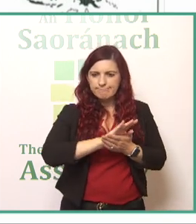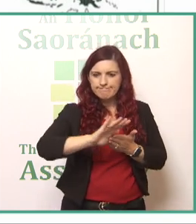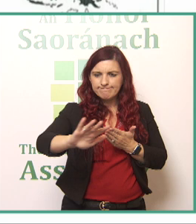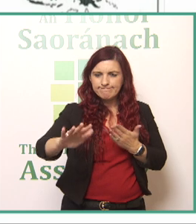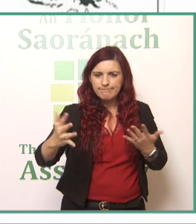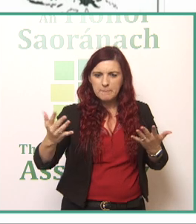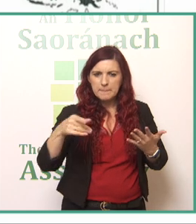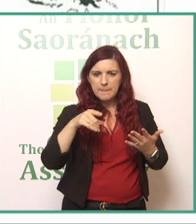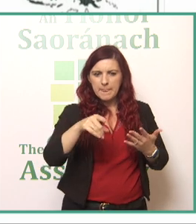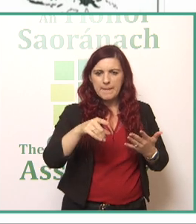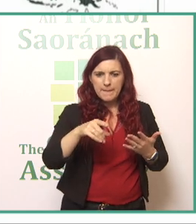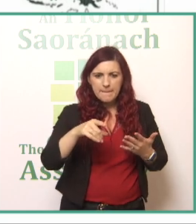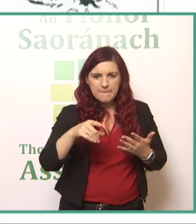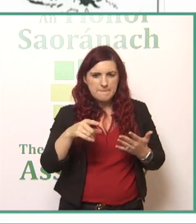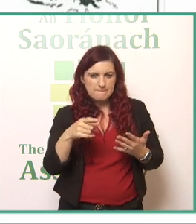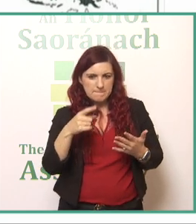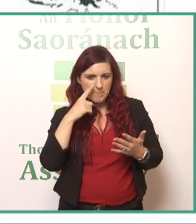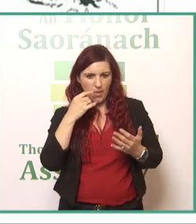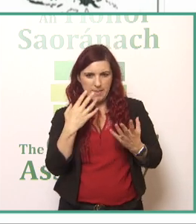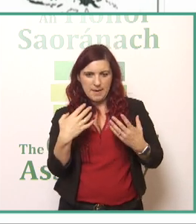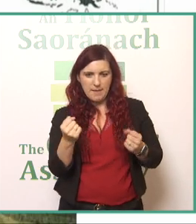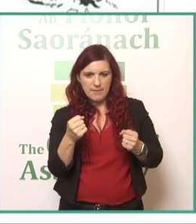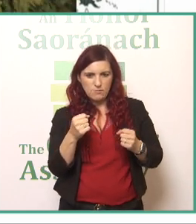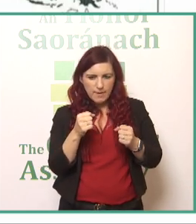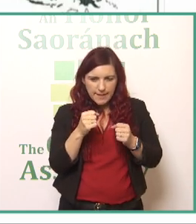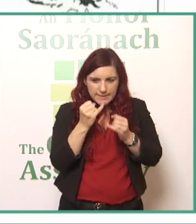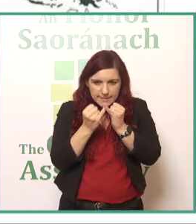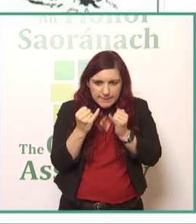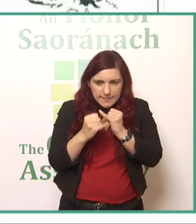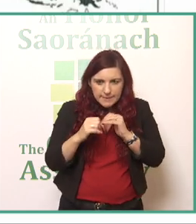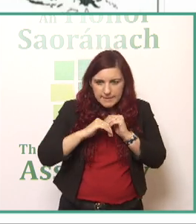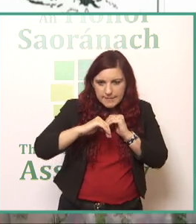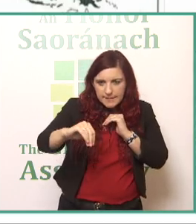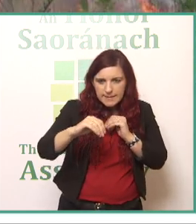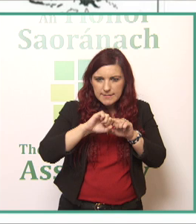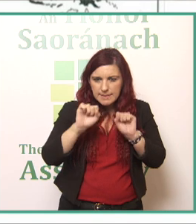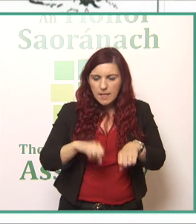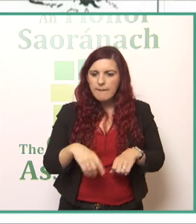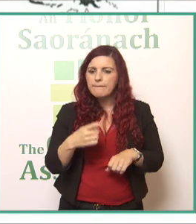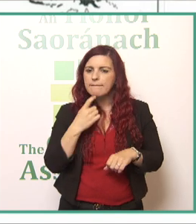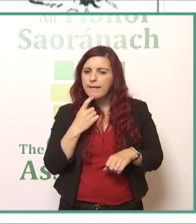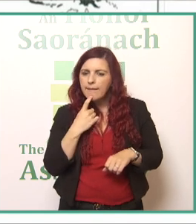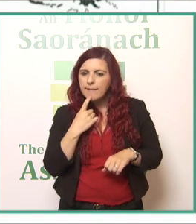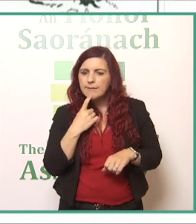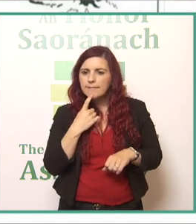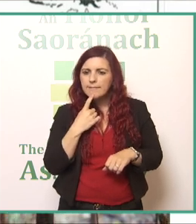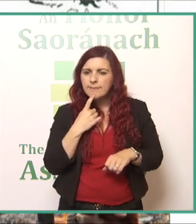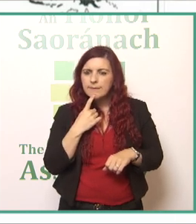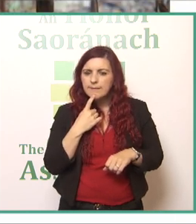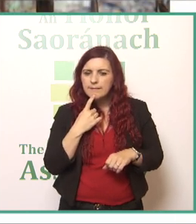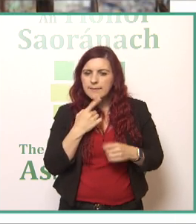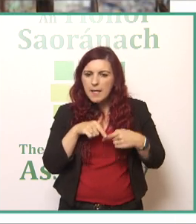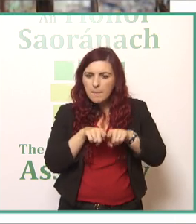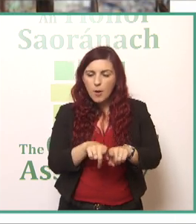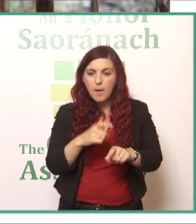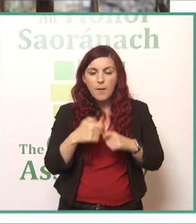areas of sparse conifers with then these really intricate pool systems. Finland, not dissimilar, but then when we